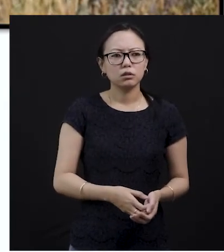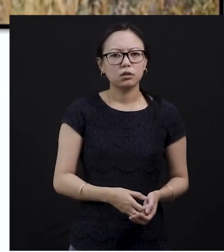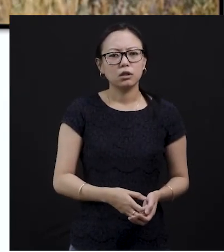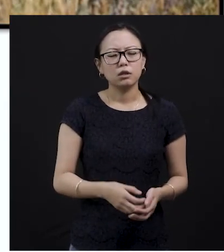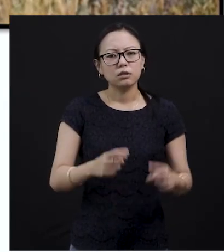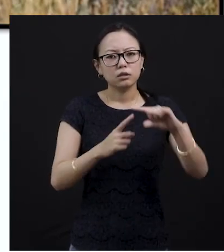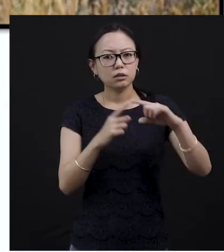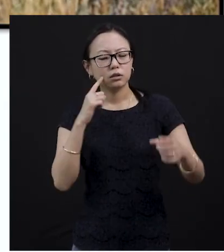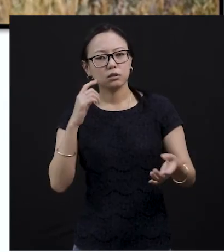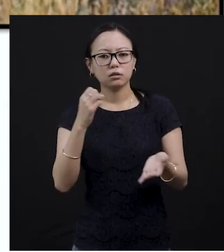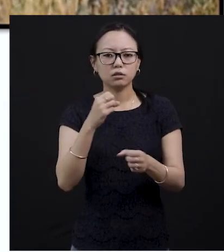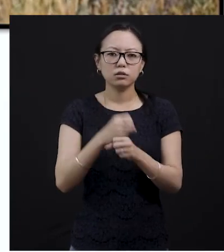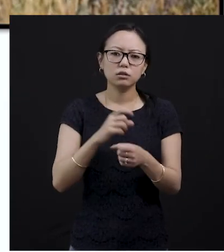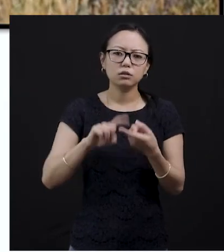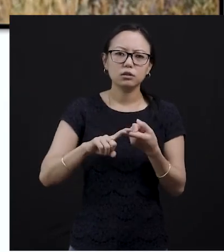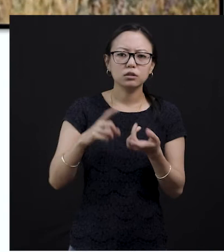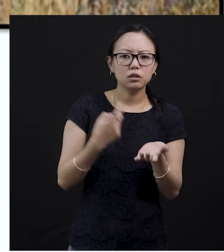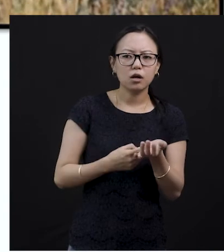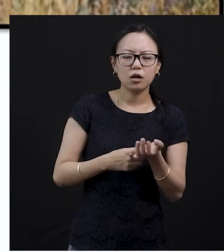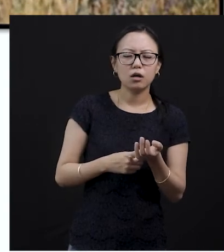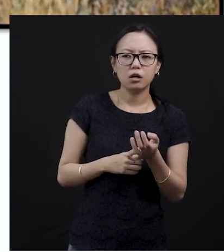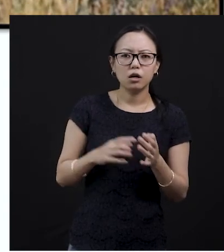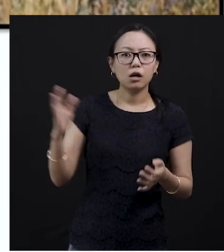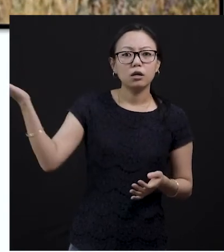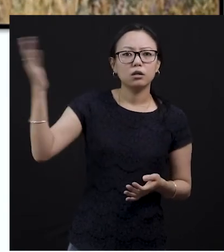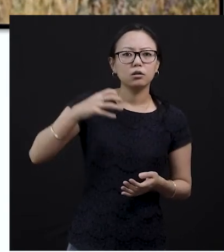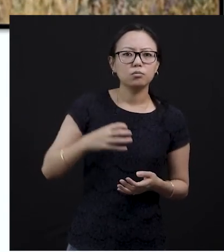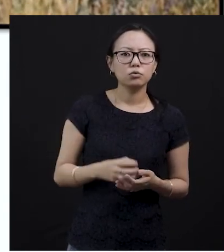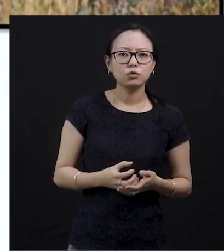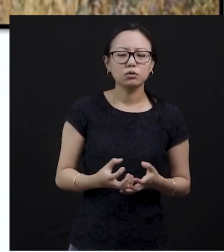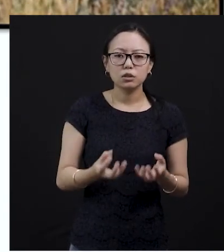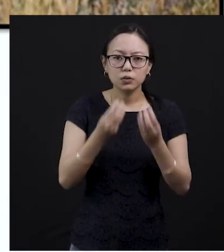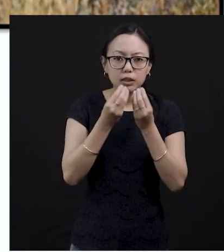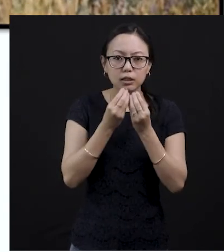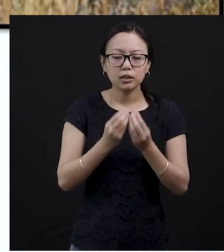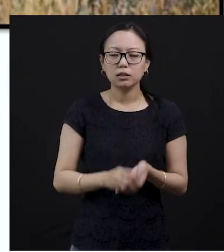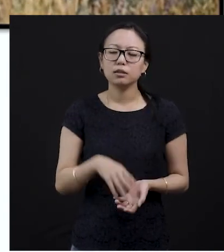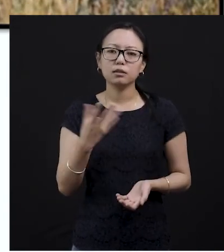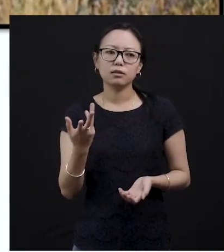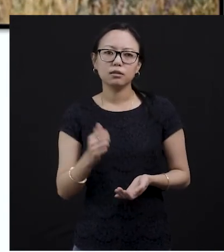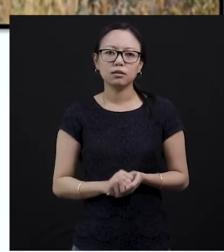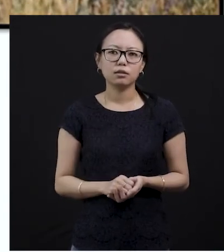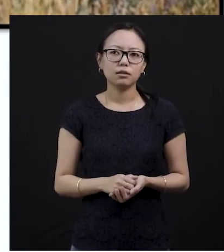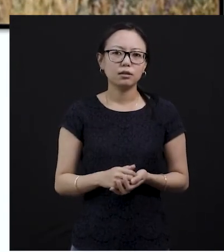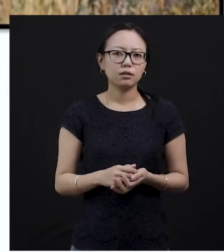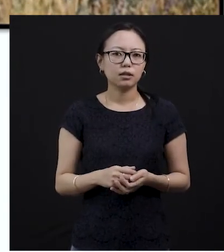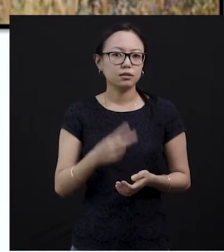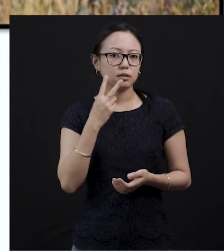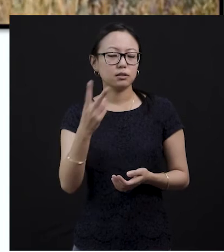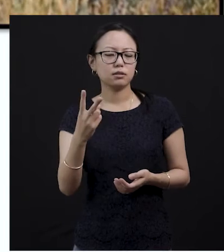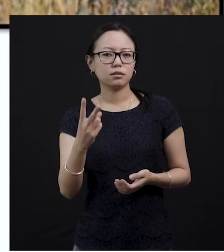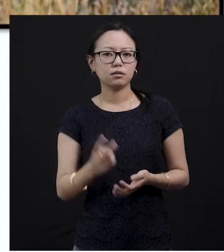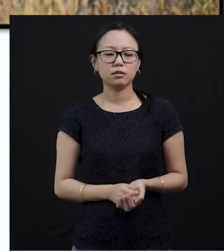deer helps them to run away from predators. And you know that deers are very swift. They are very